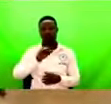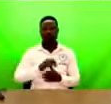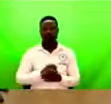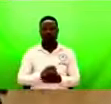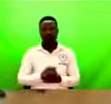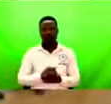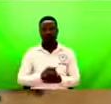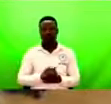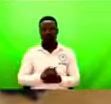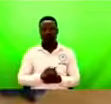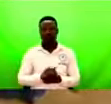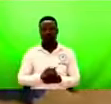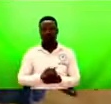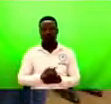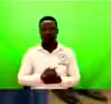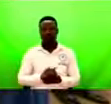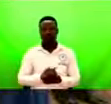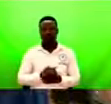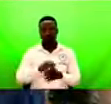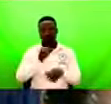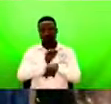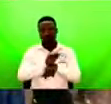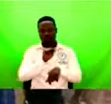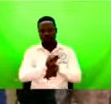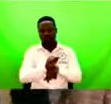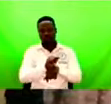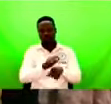Tagbo, Workers Guild,